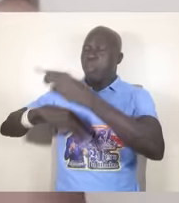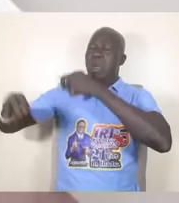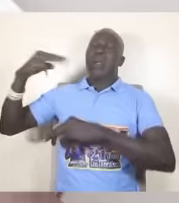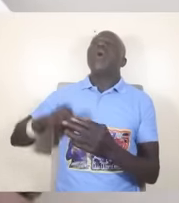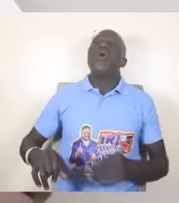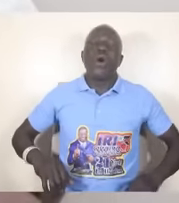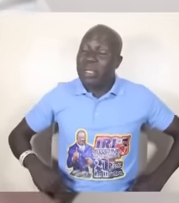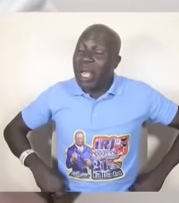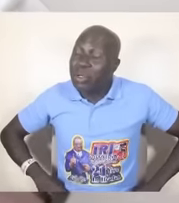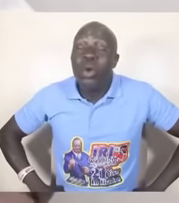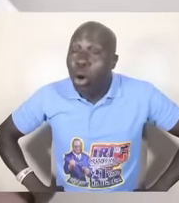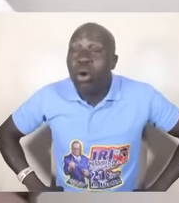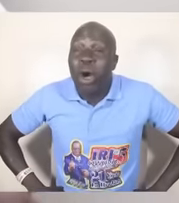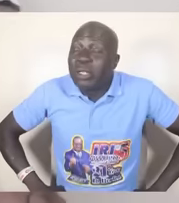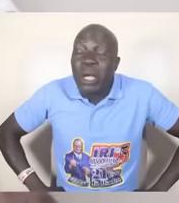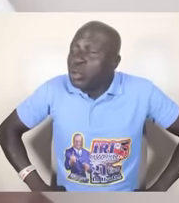be backwards.